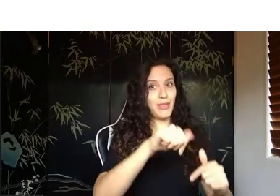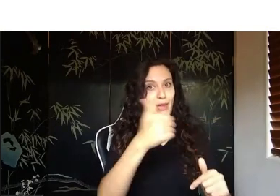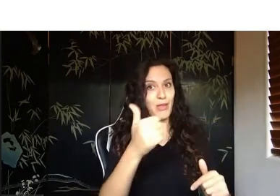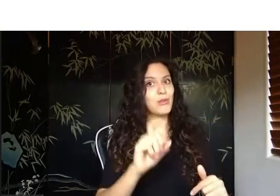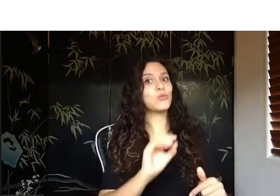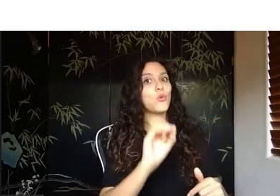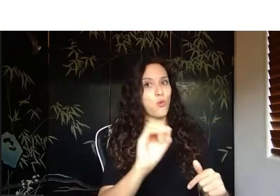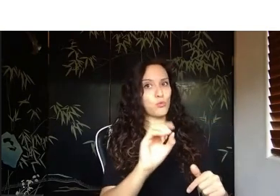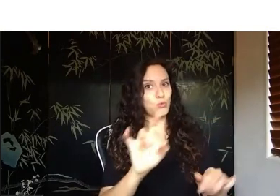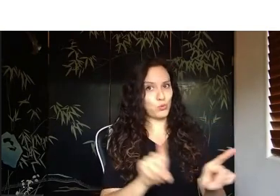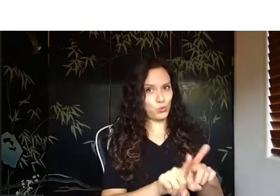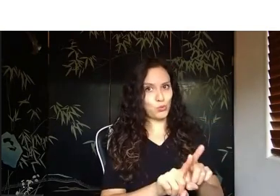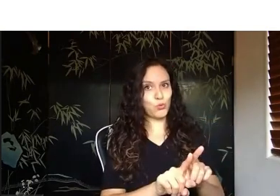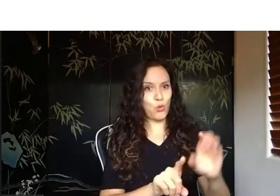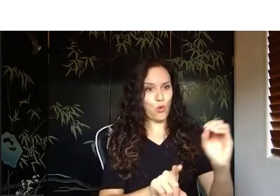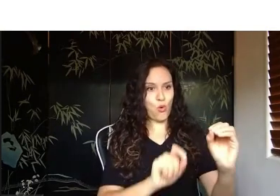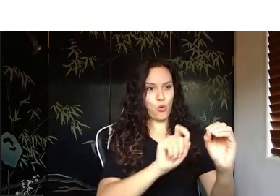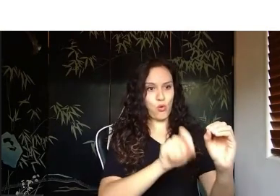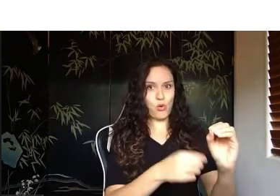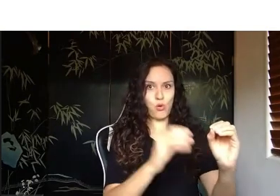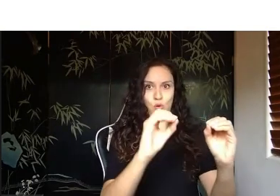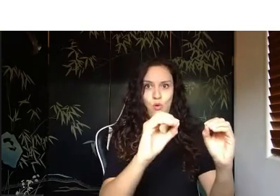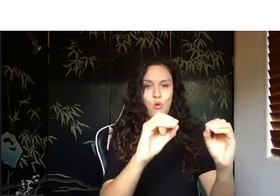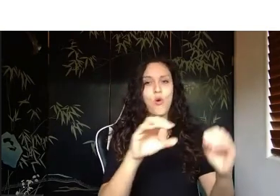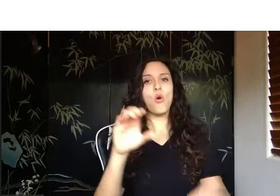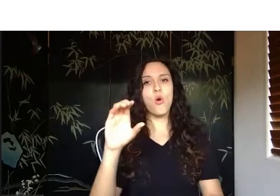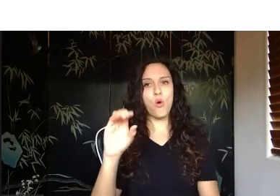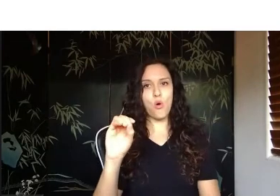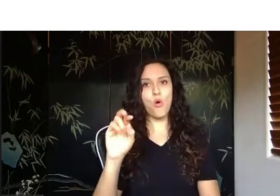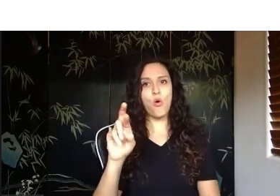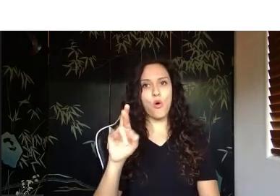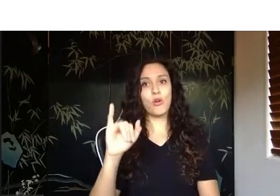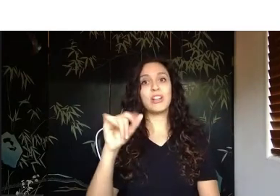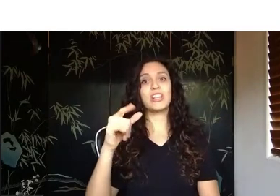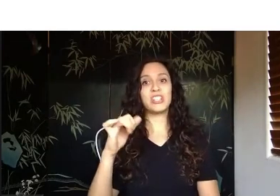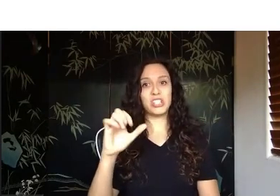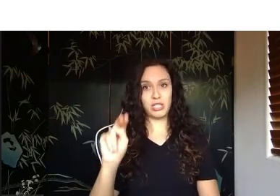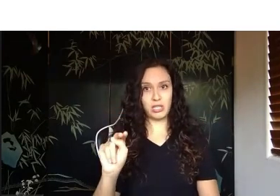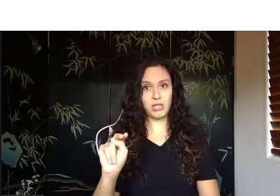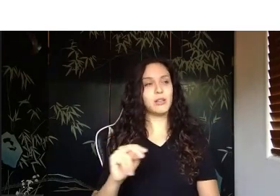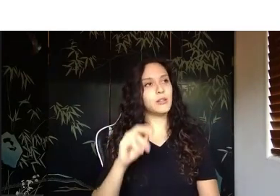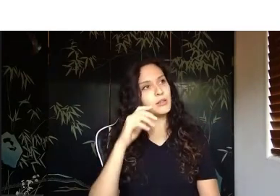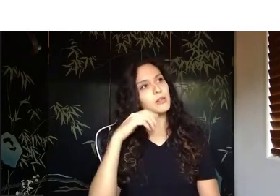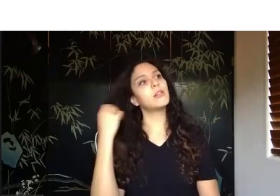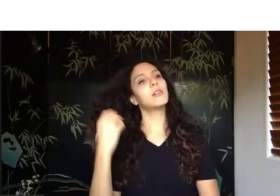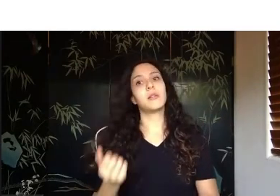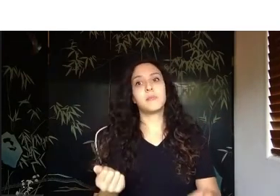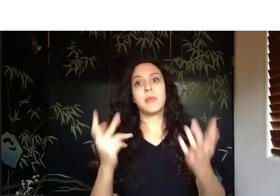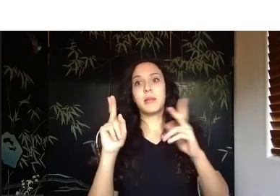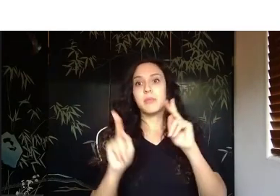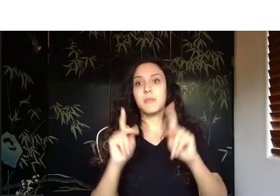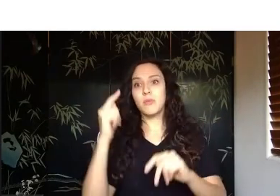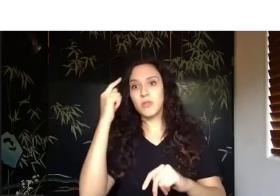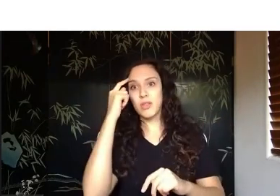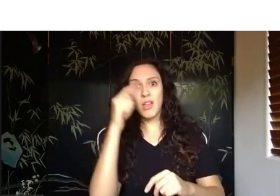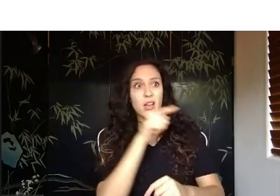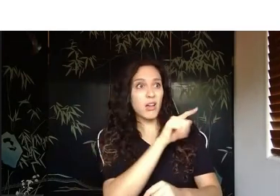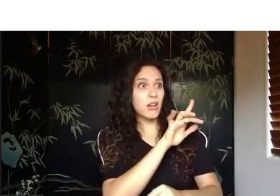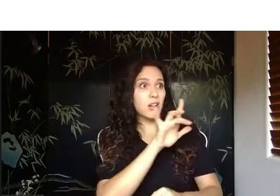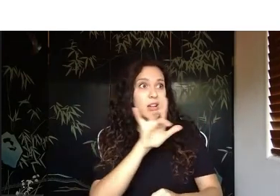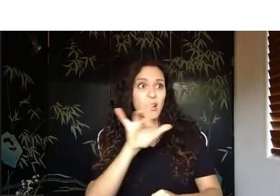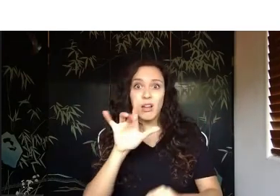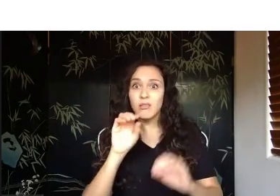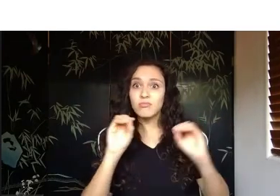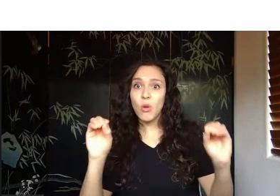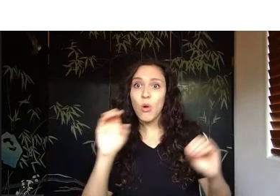because remember, it must start at 0, 0. Makes sense because it's the origin. Okay, but it does not need to show 0, 0 on the table. A lot of